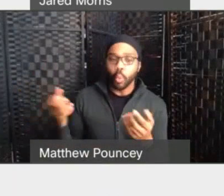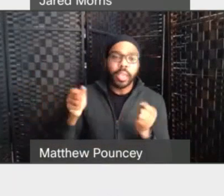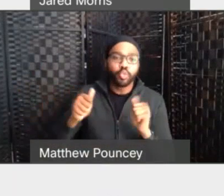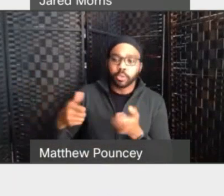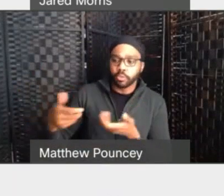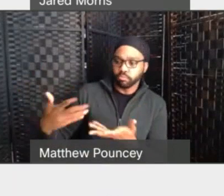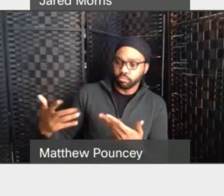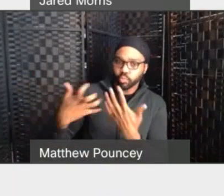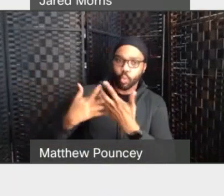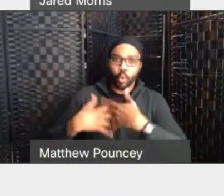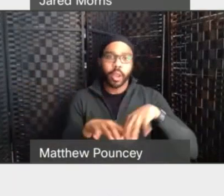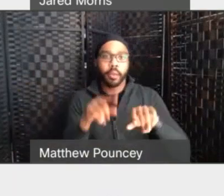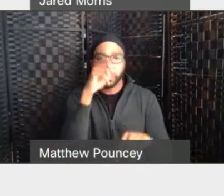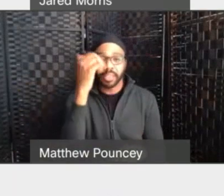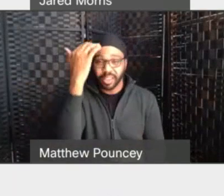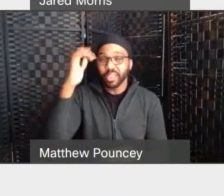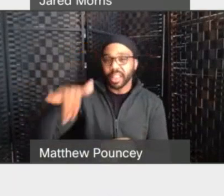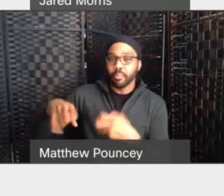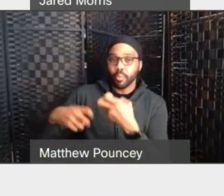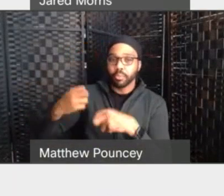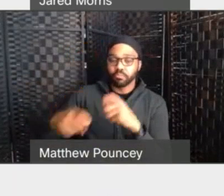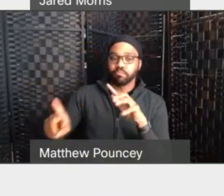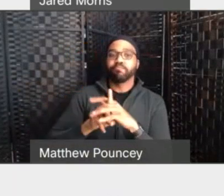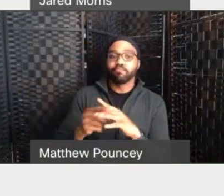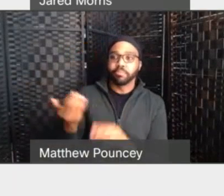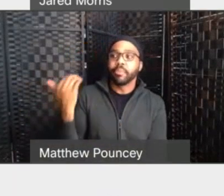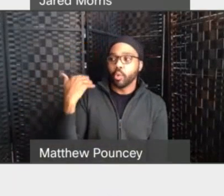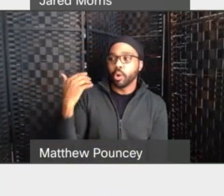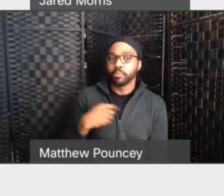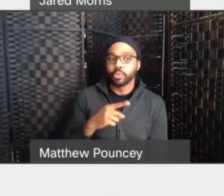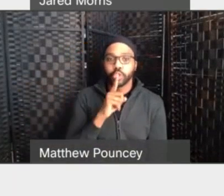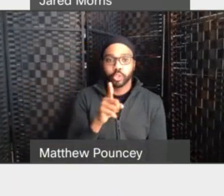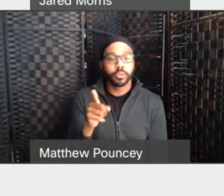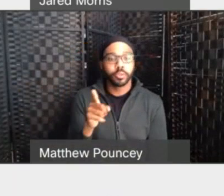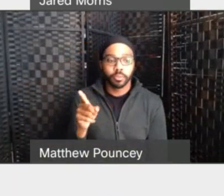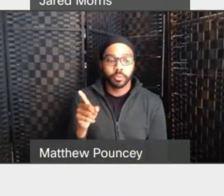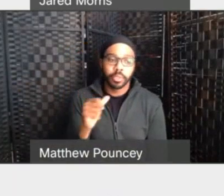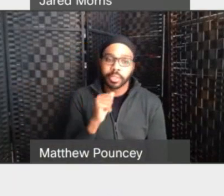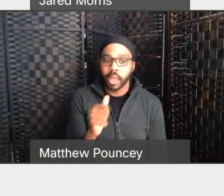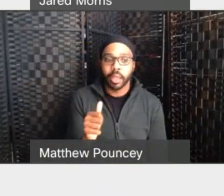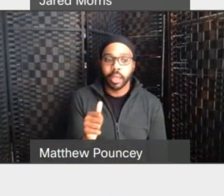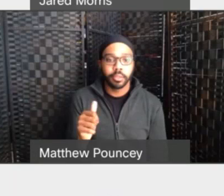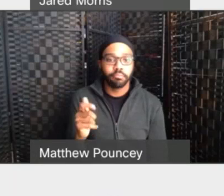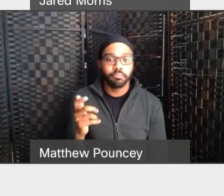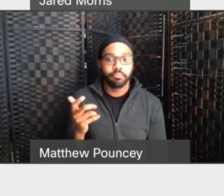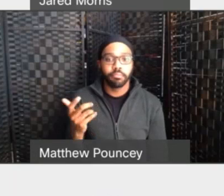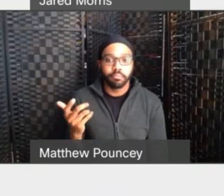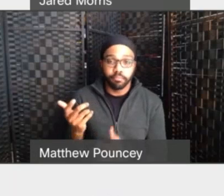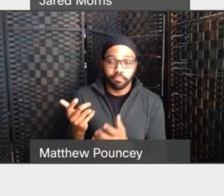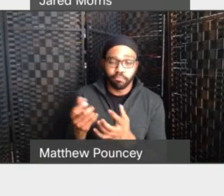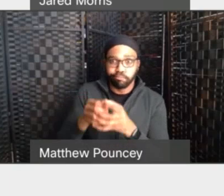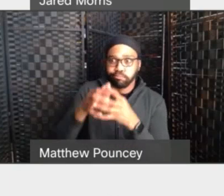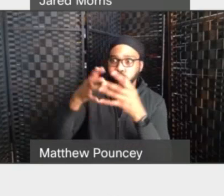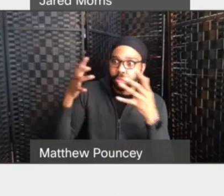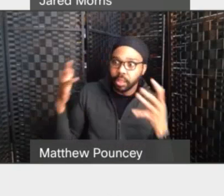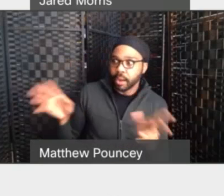though it is a problem that has come up before, I'm sure there aren't, a million people that have